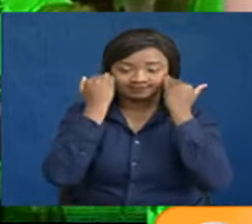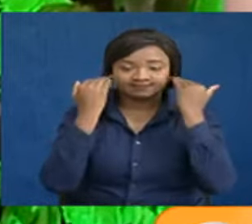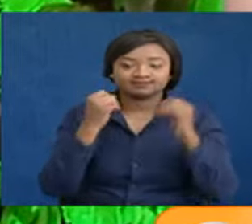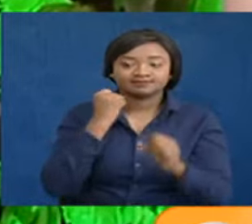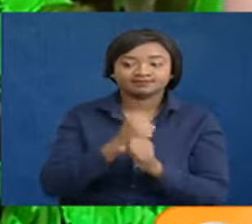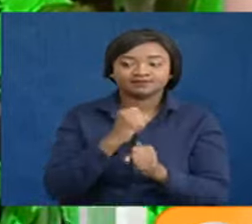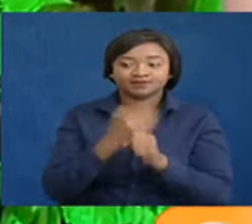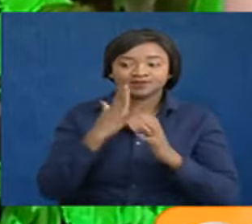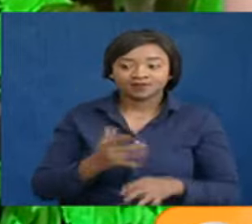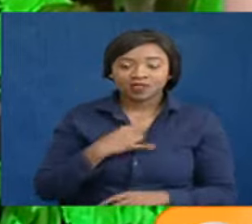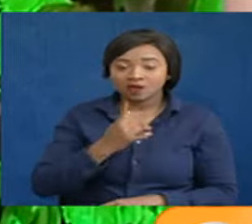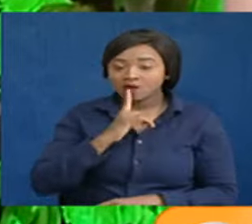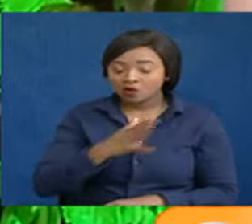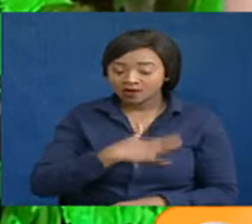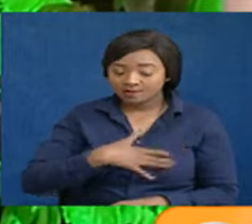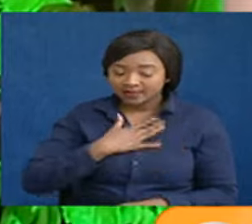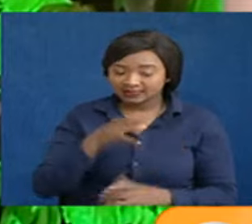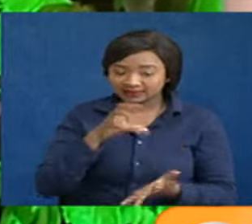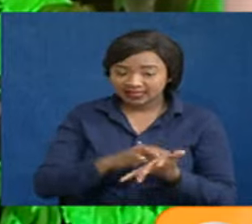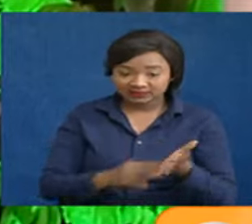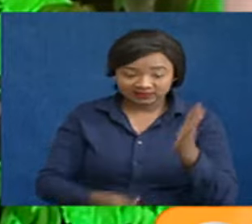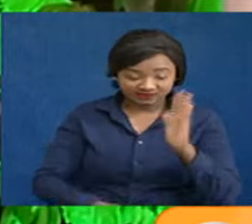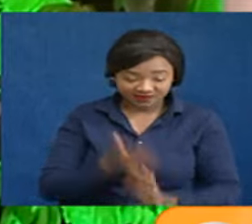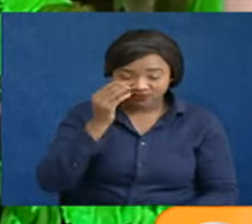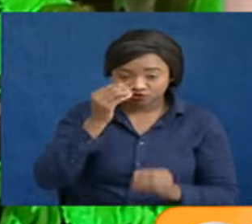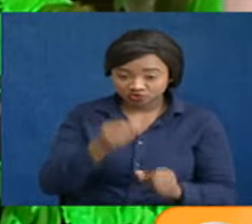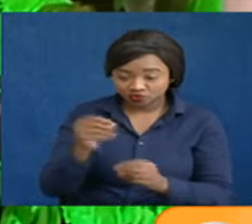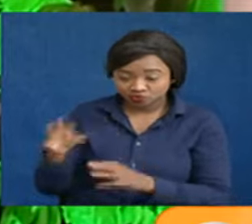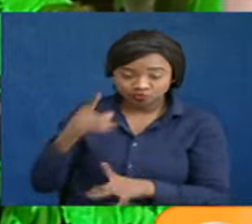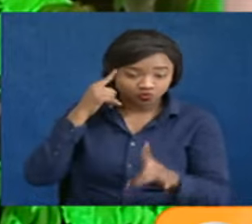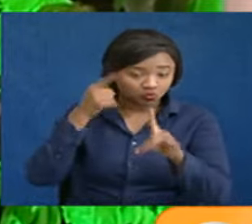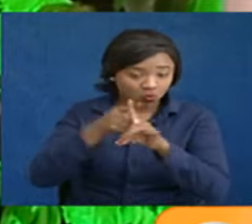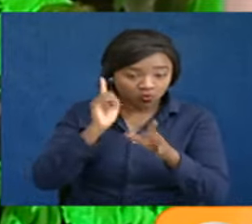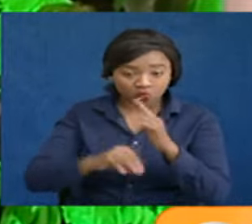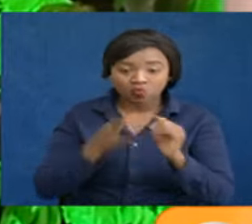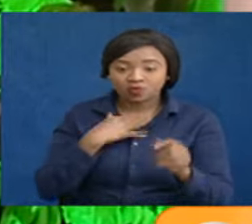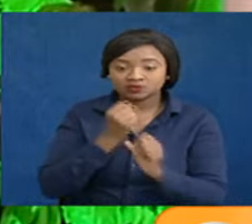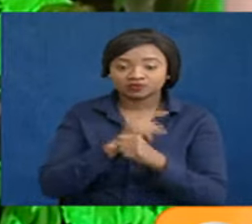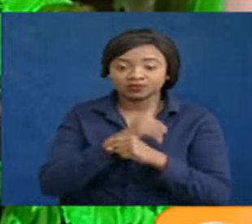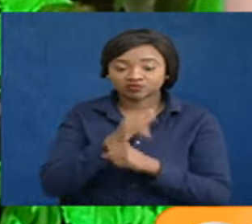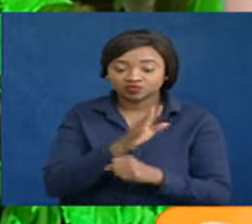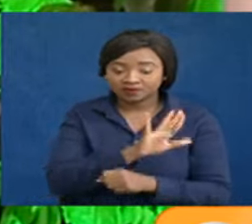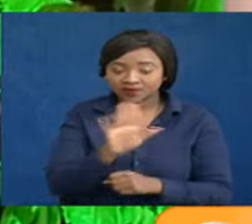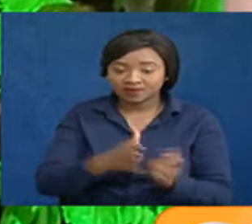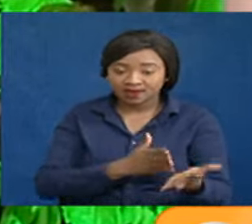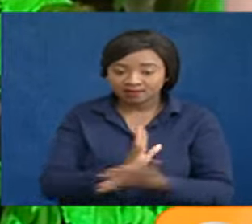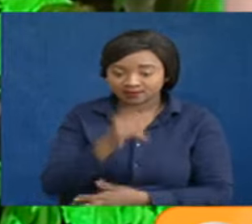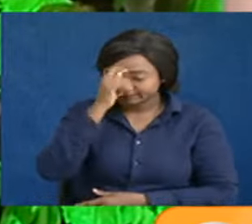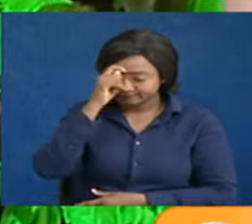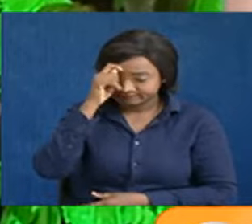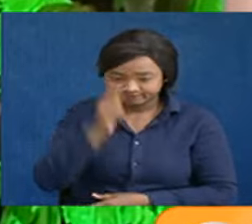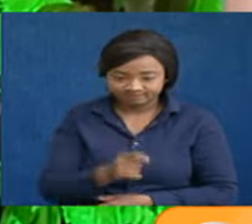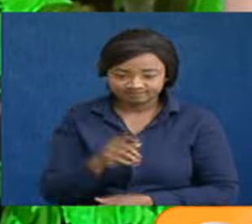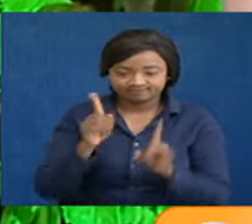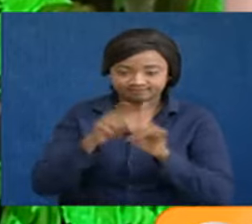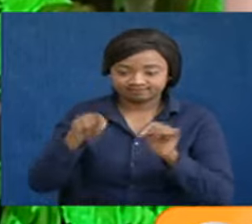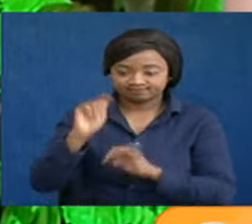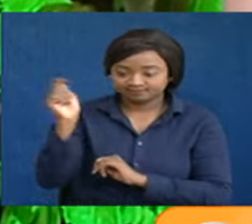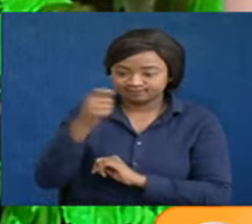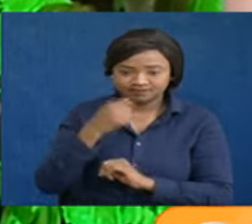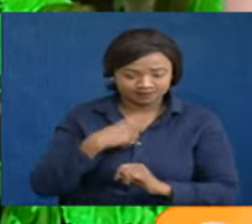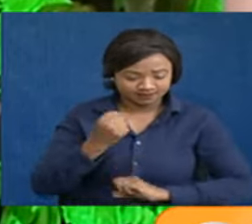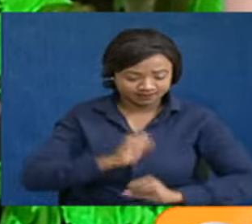and expedite cases involving children in order to ensure their rights are protected. Chief Justice Martha Koome says Kenya has made strides